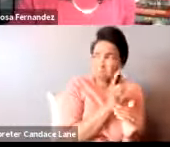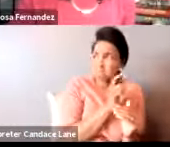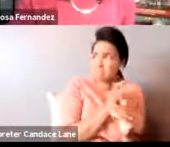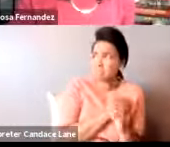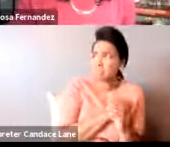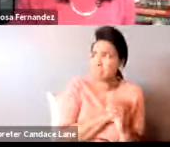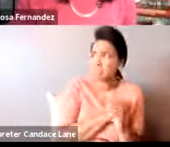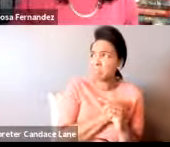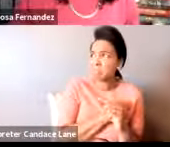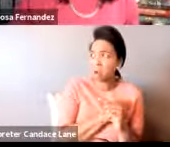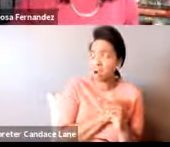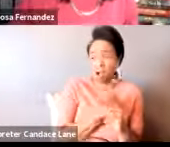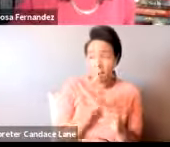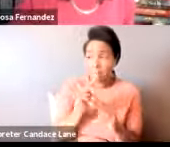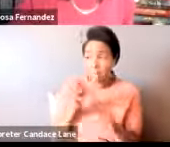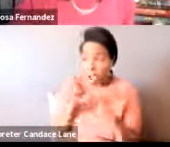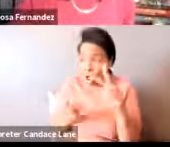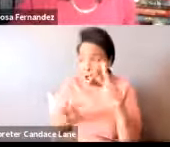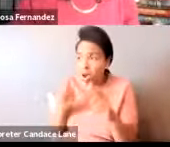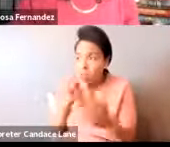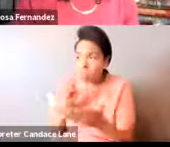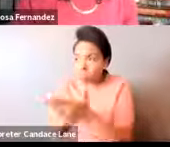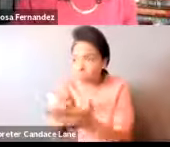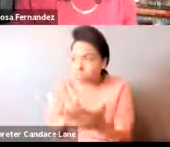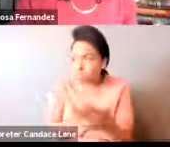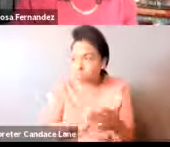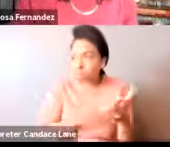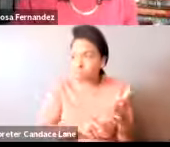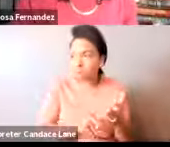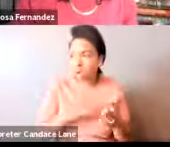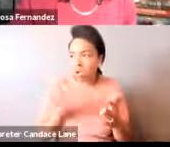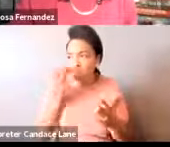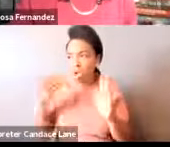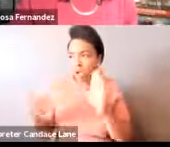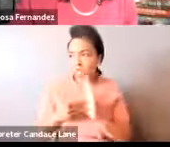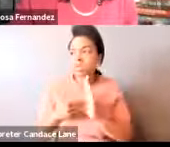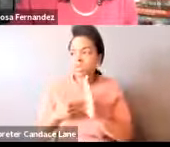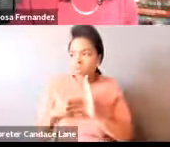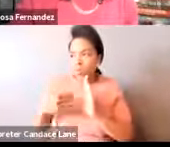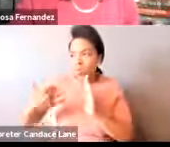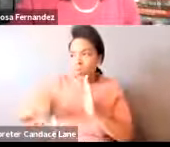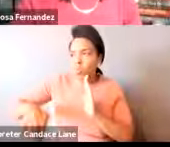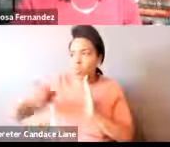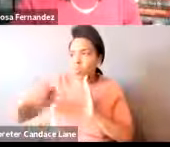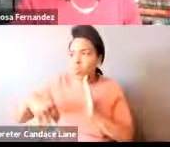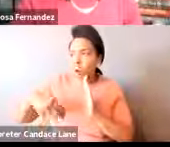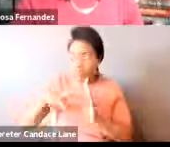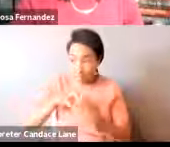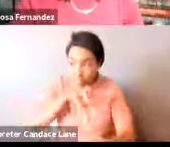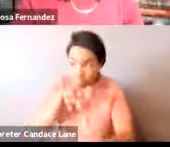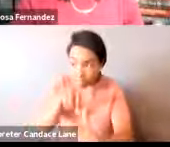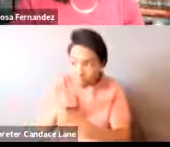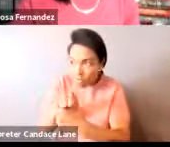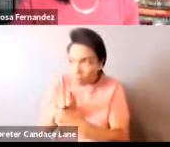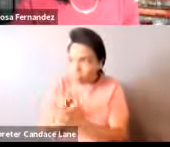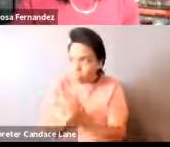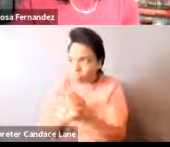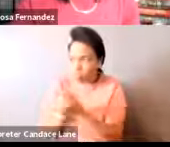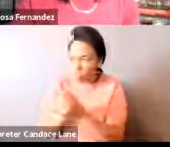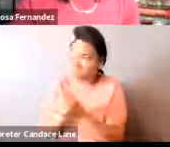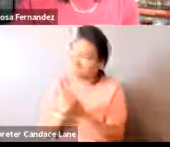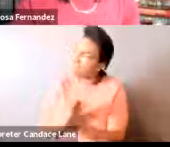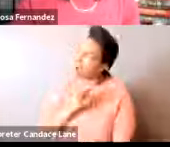I start paying close attention to the news, the year I became a part of a movement, the year I asked my mother, "Is it